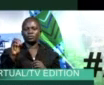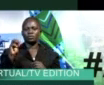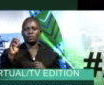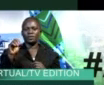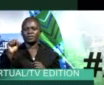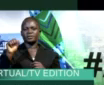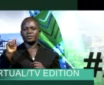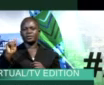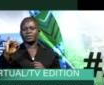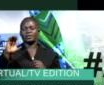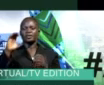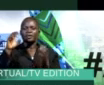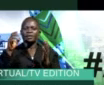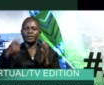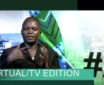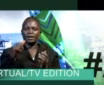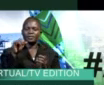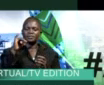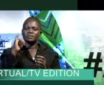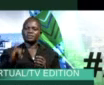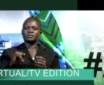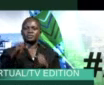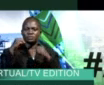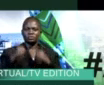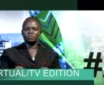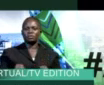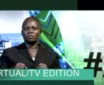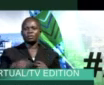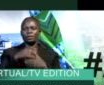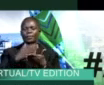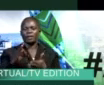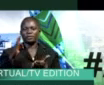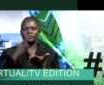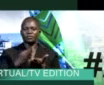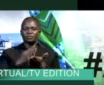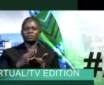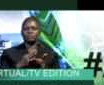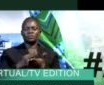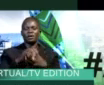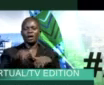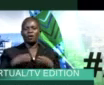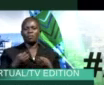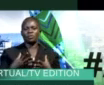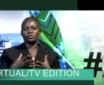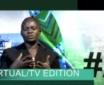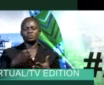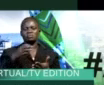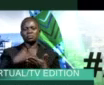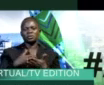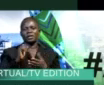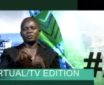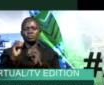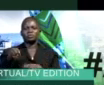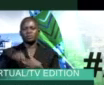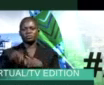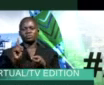Domestic gas sustainability is a strong function of finance. How much fund can you inject into